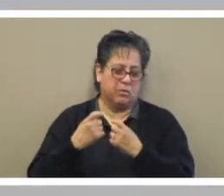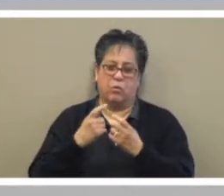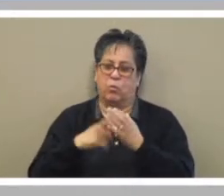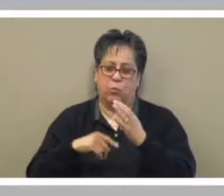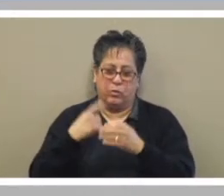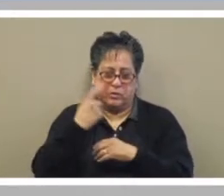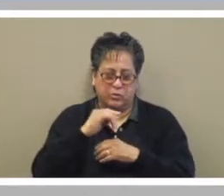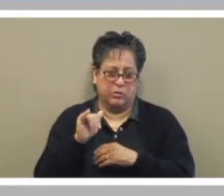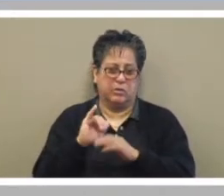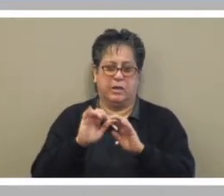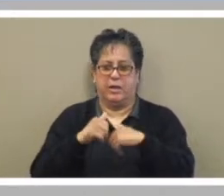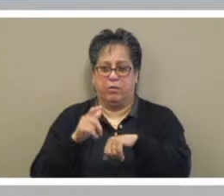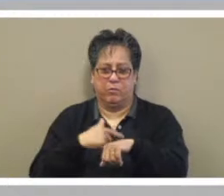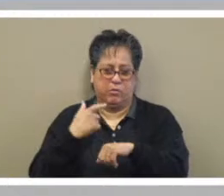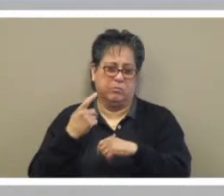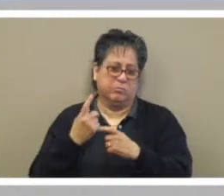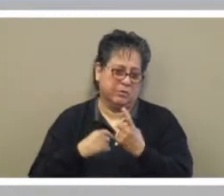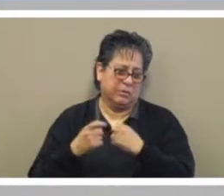going to look like.